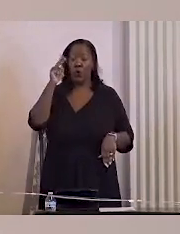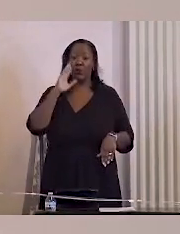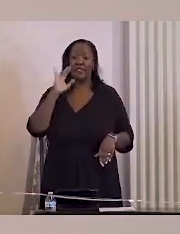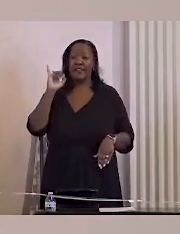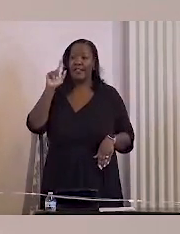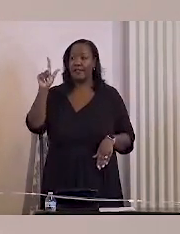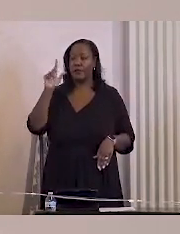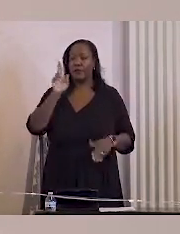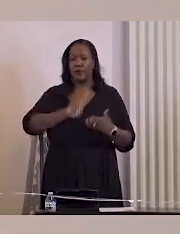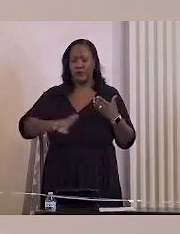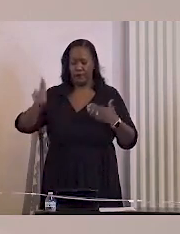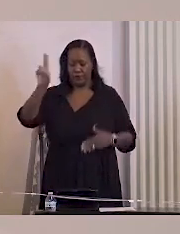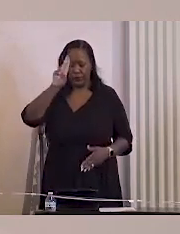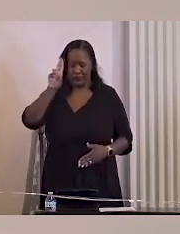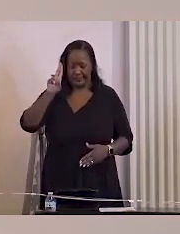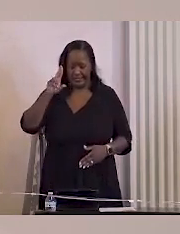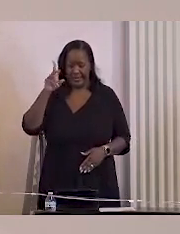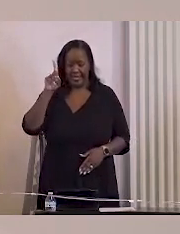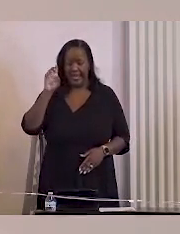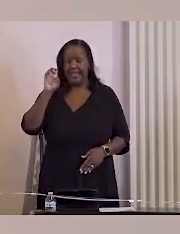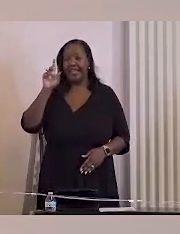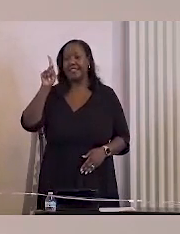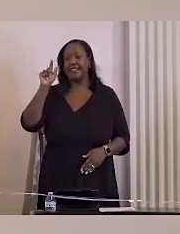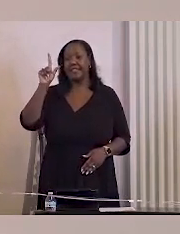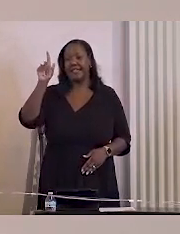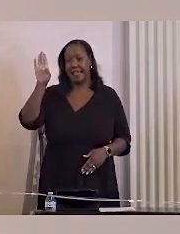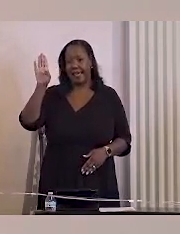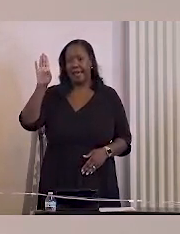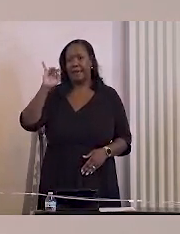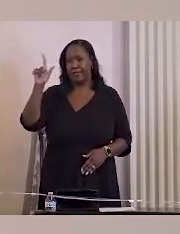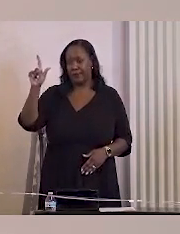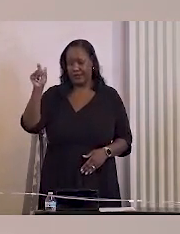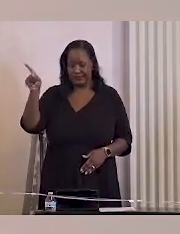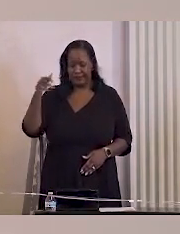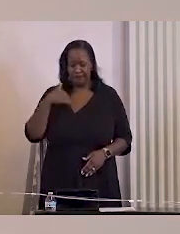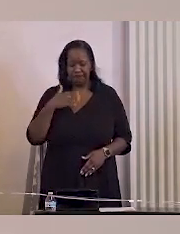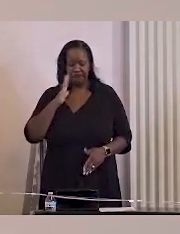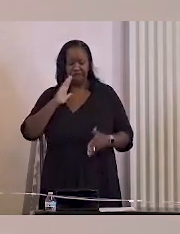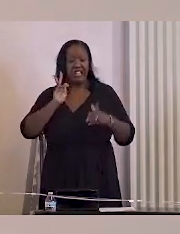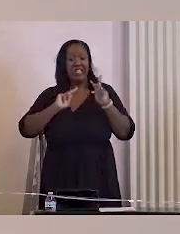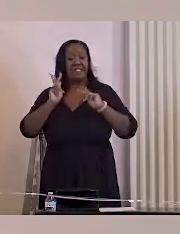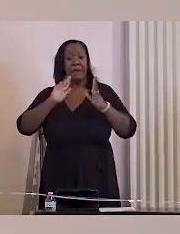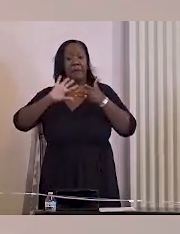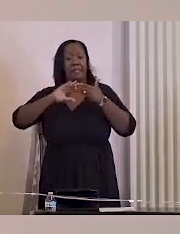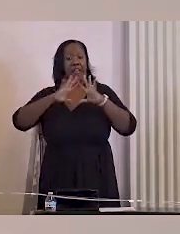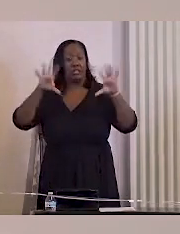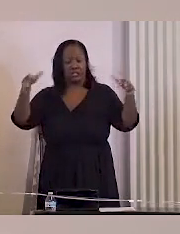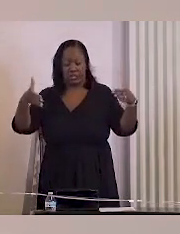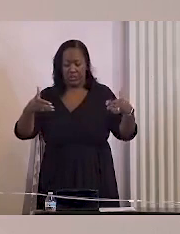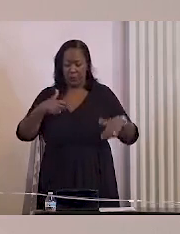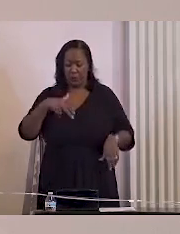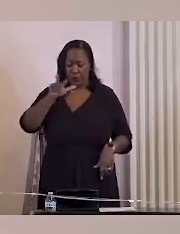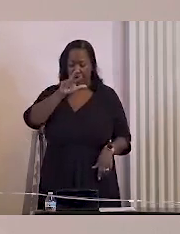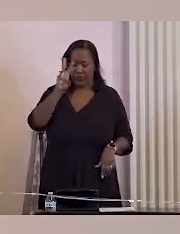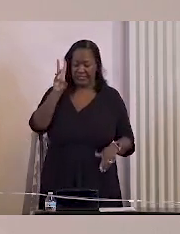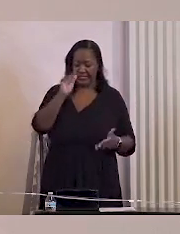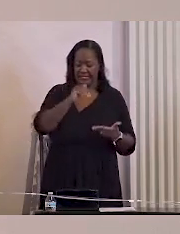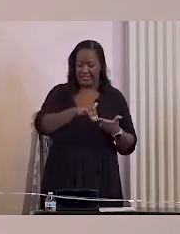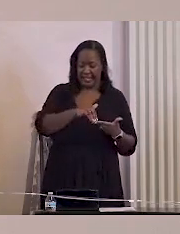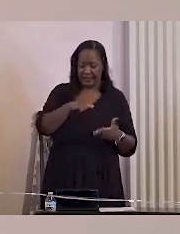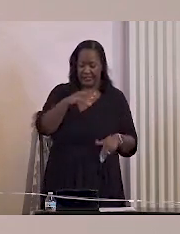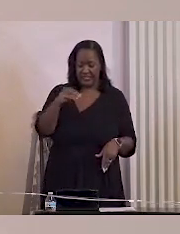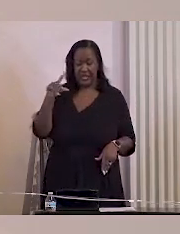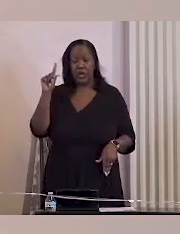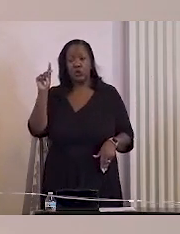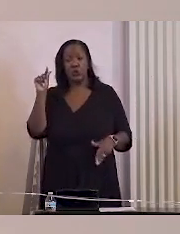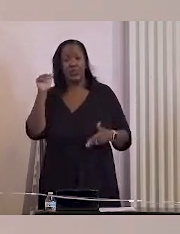DeKalb, Illinois. Between the townies, population of 36,000, and the 20,000